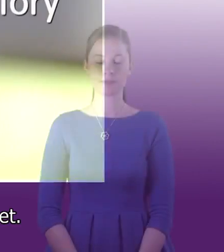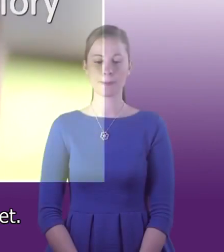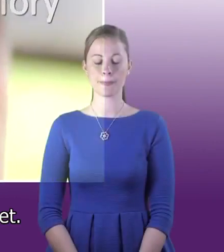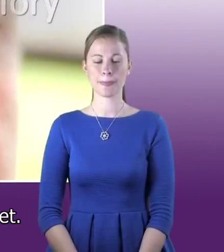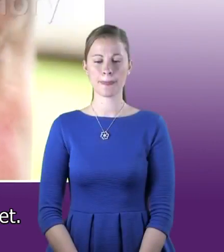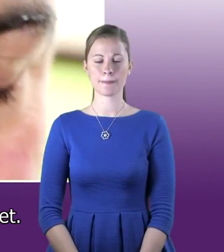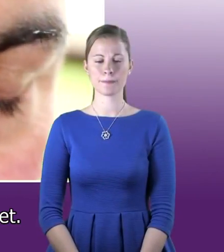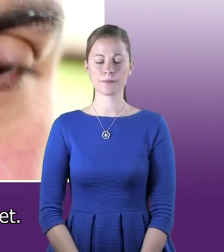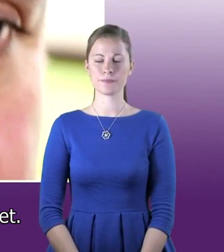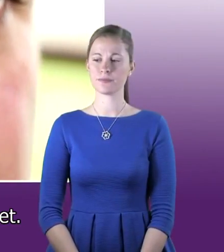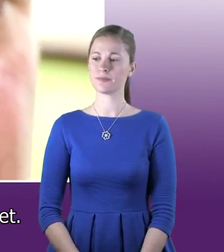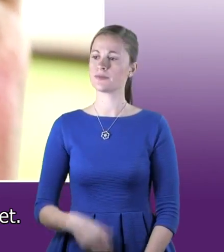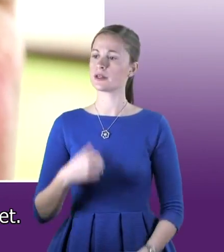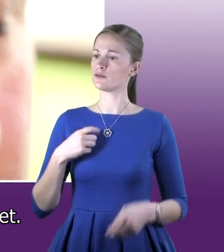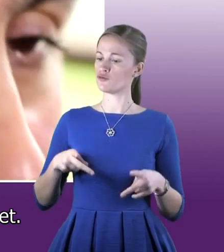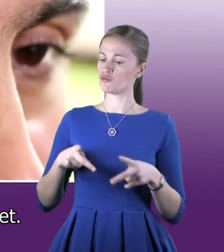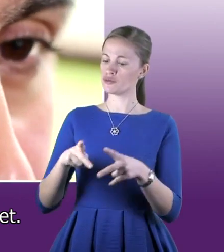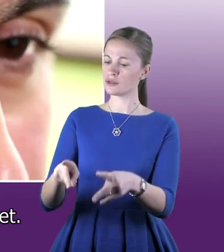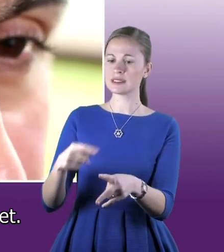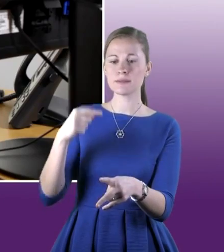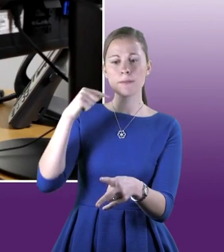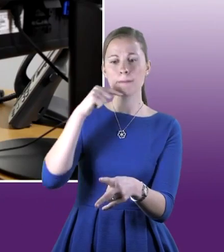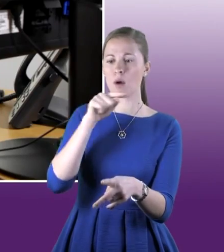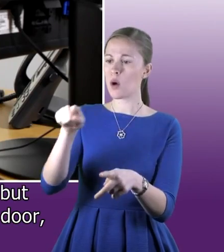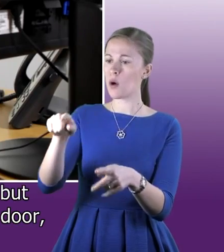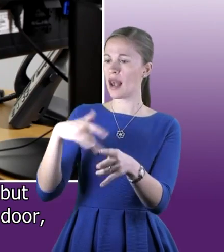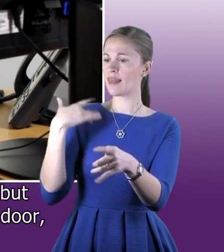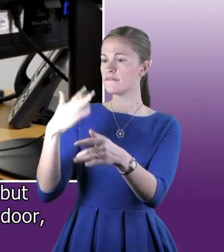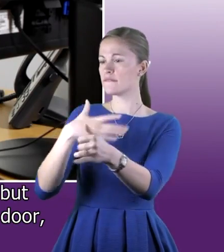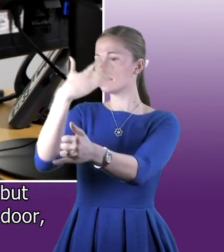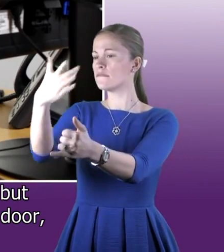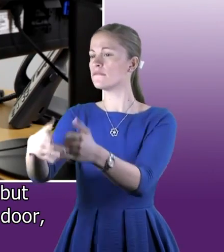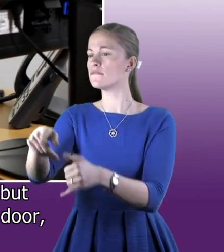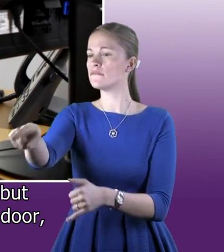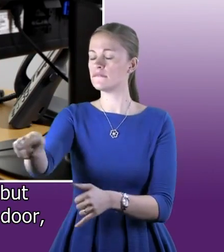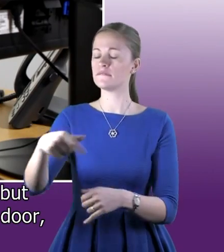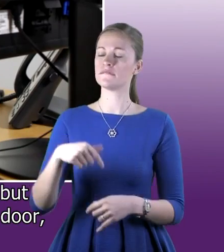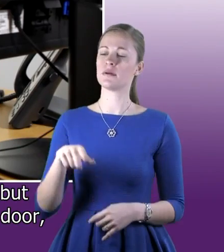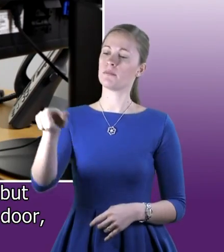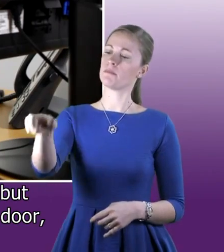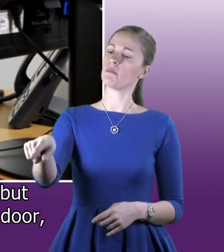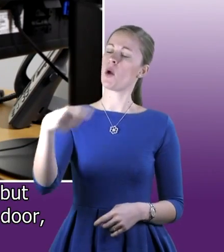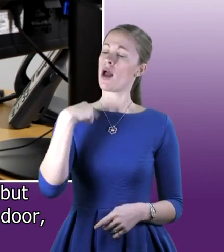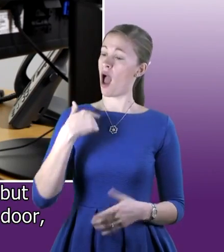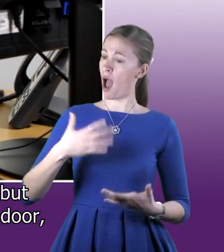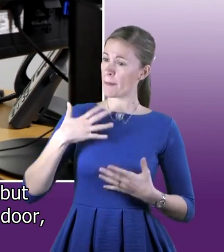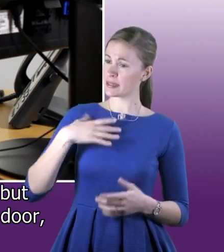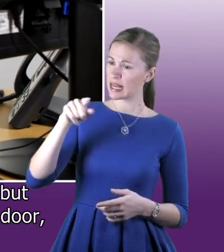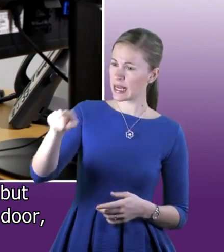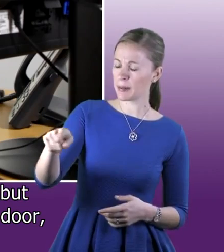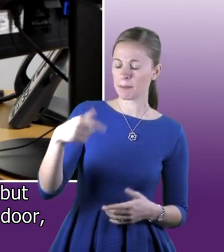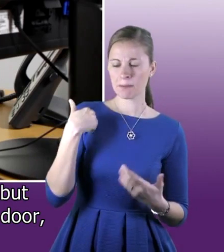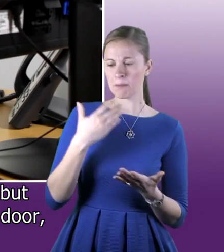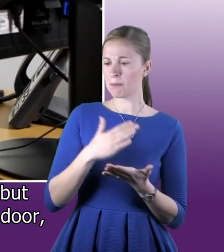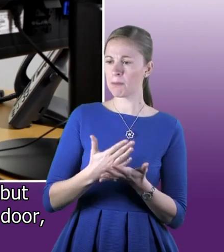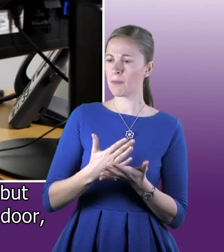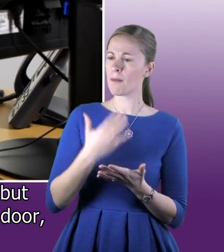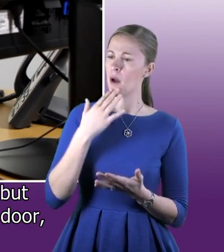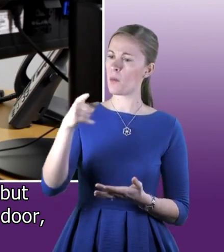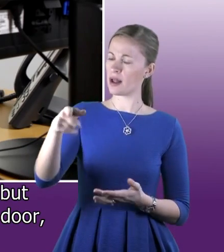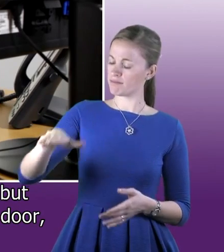There was this lad at the other end of the street. I don't know what I did to upset him or what, but when he was younger,